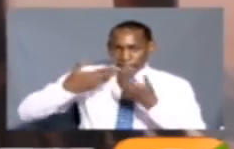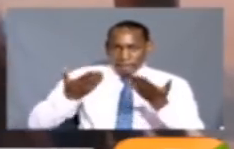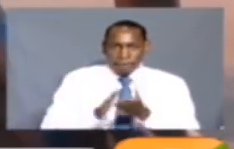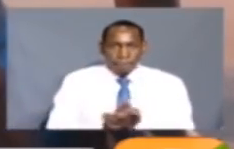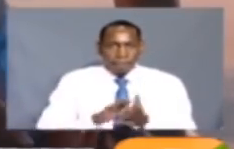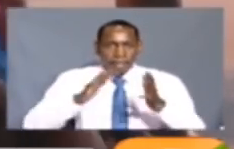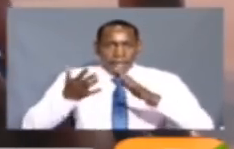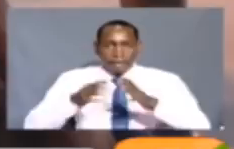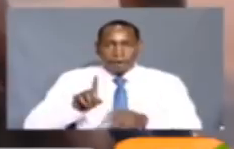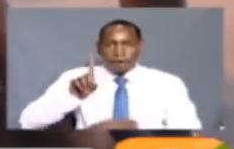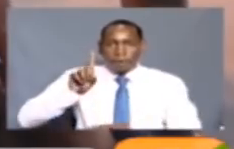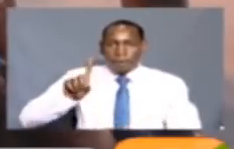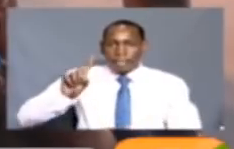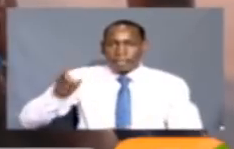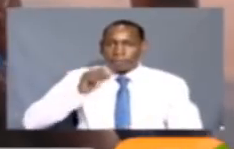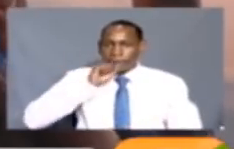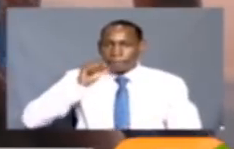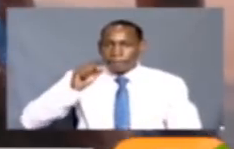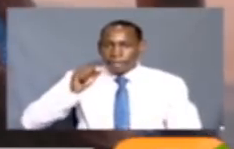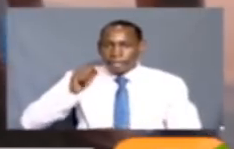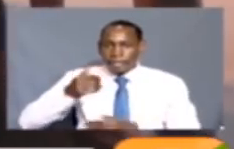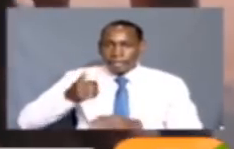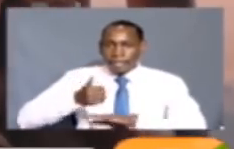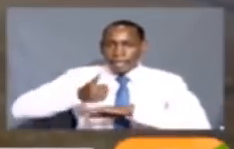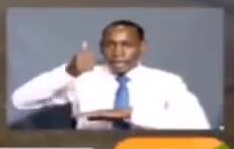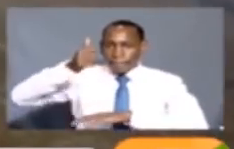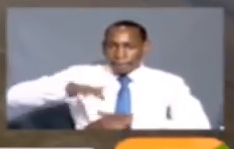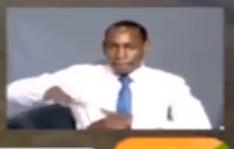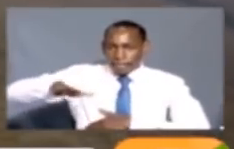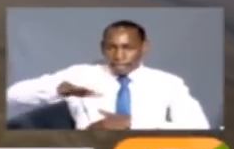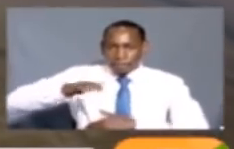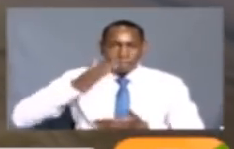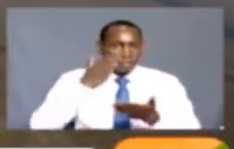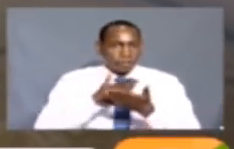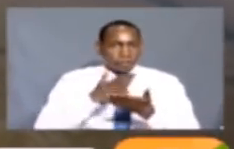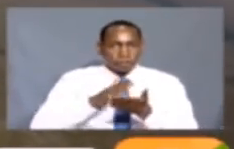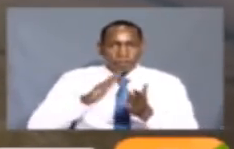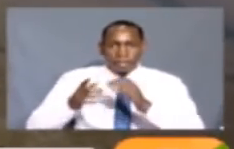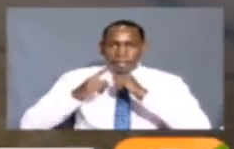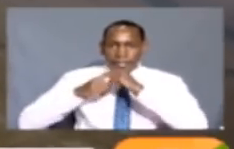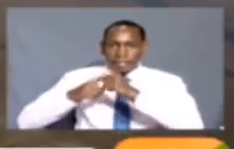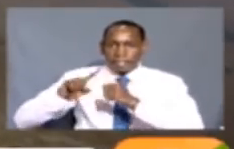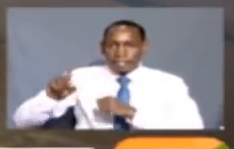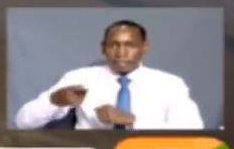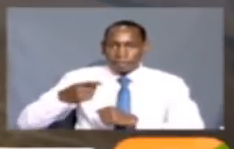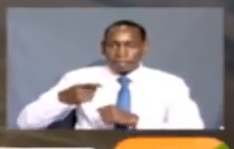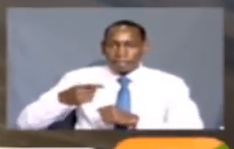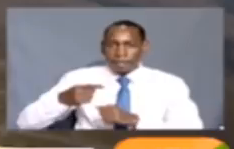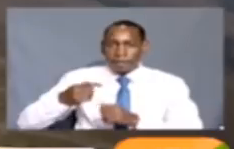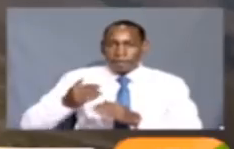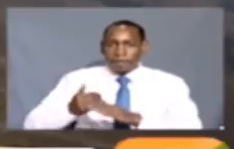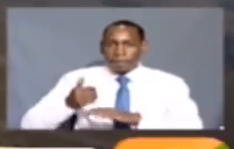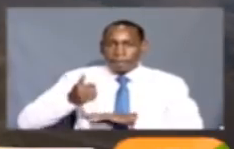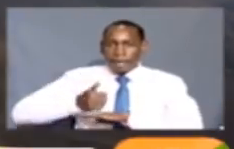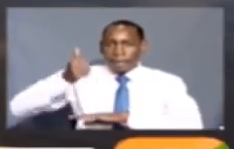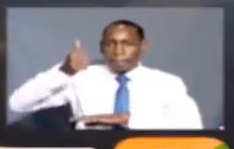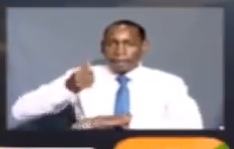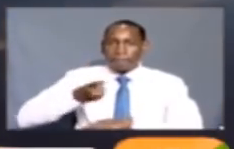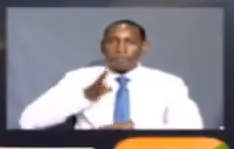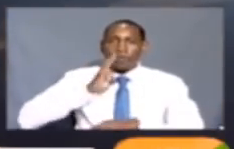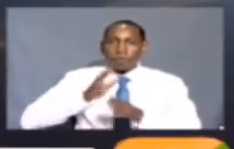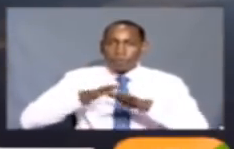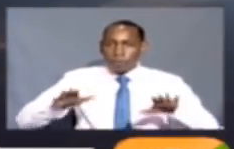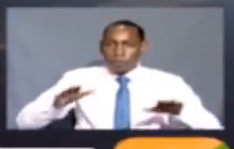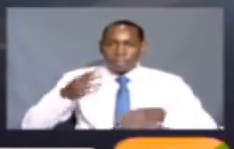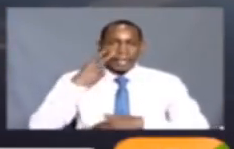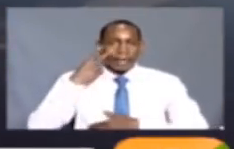about 1,500 feet above the ground, approximately 6,500 feet above sea level. And